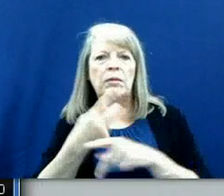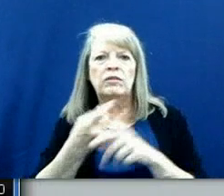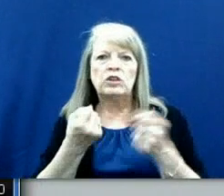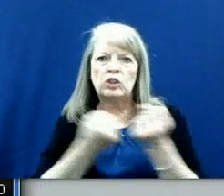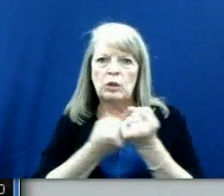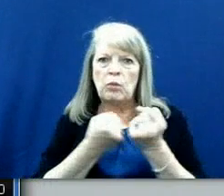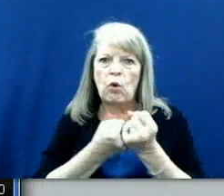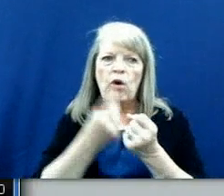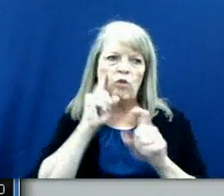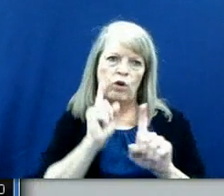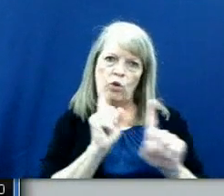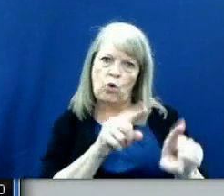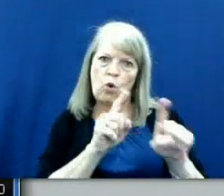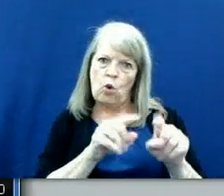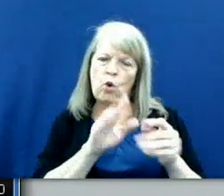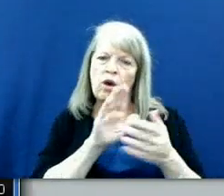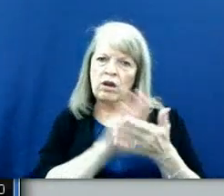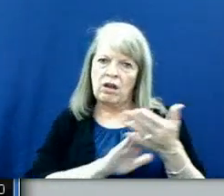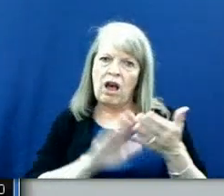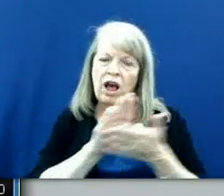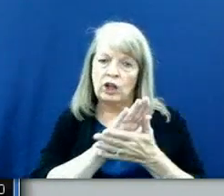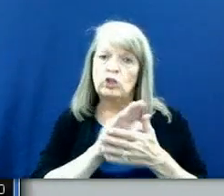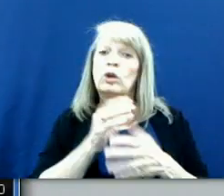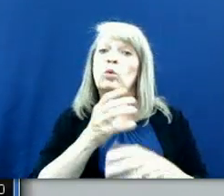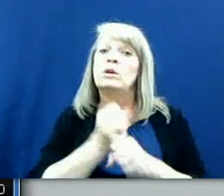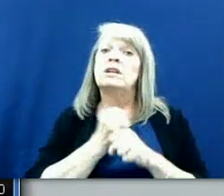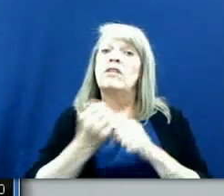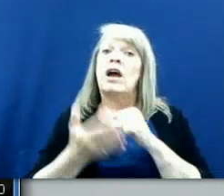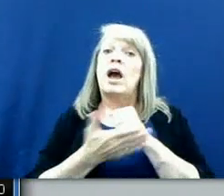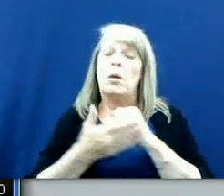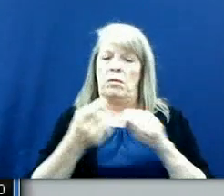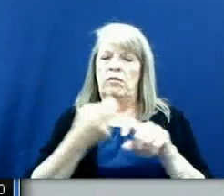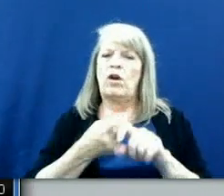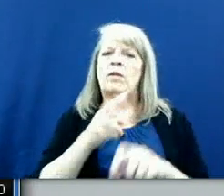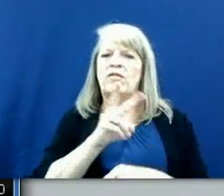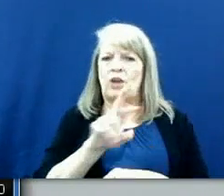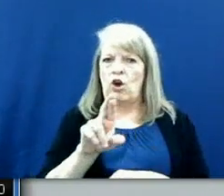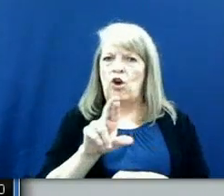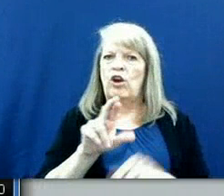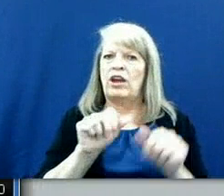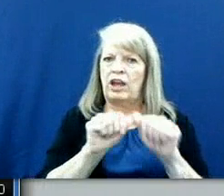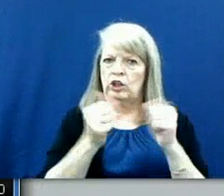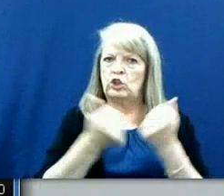local vocational rehabilitation agency.